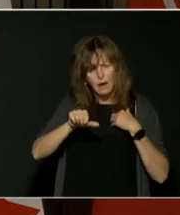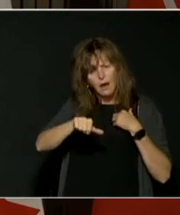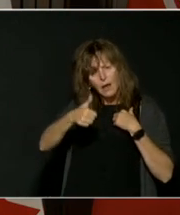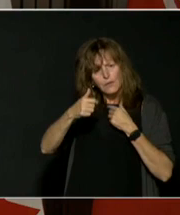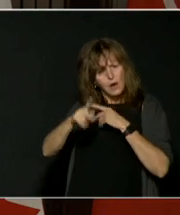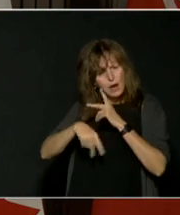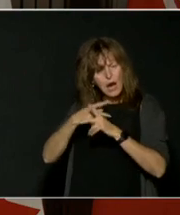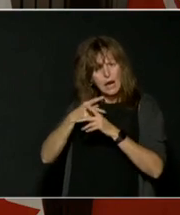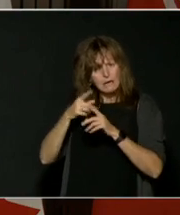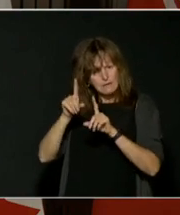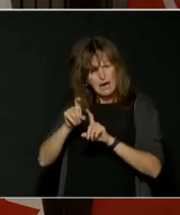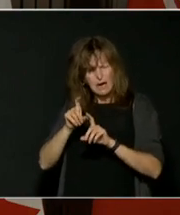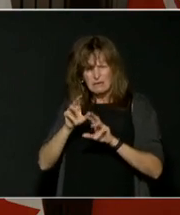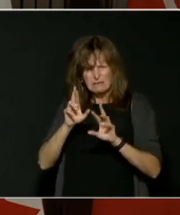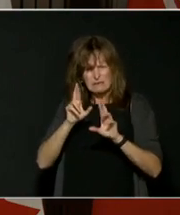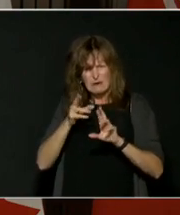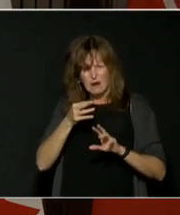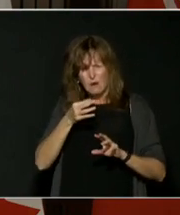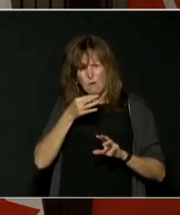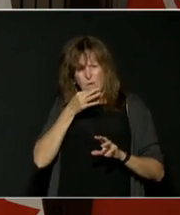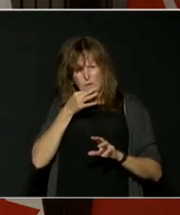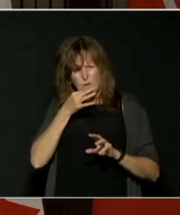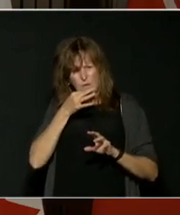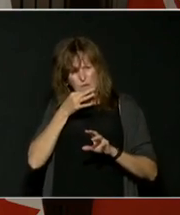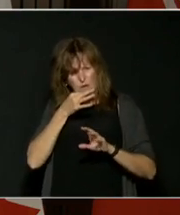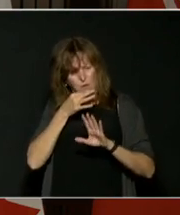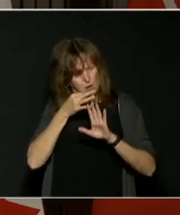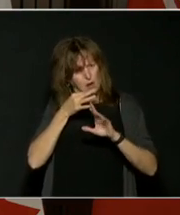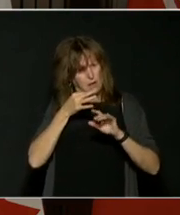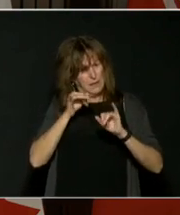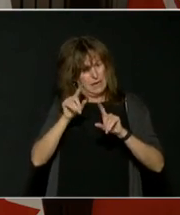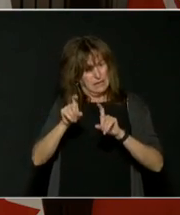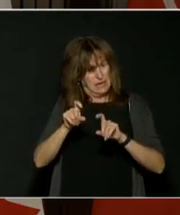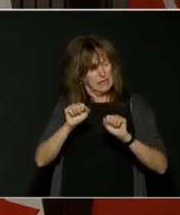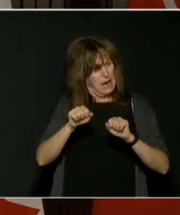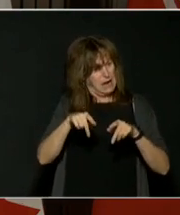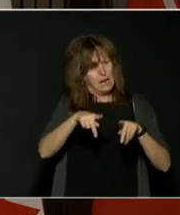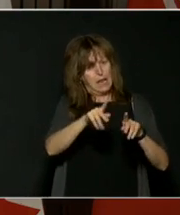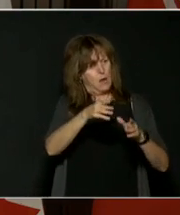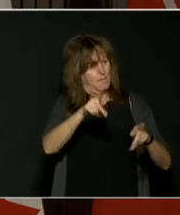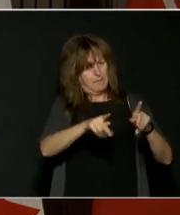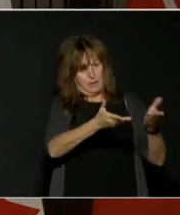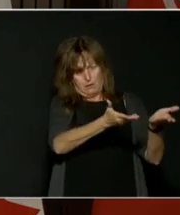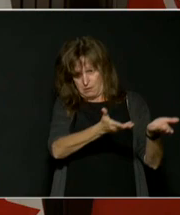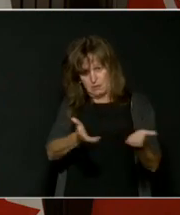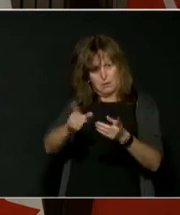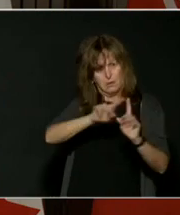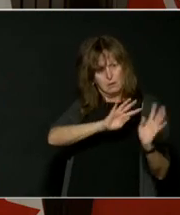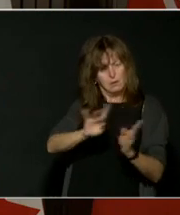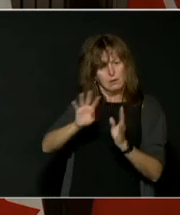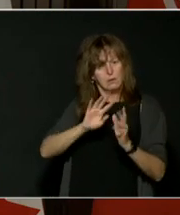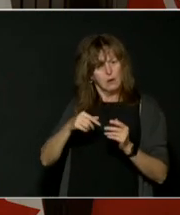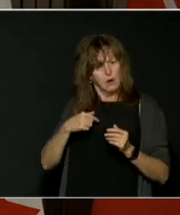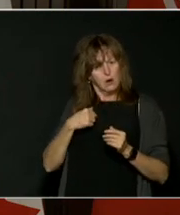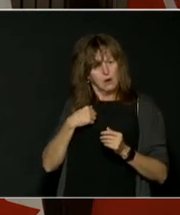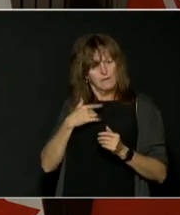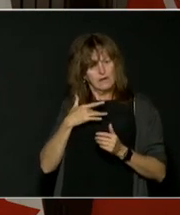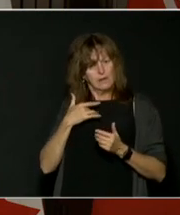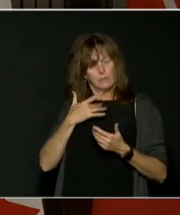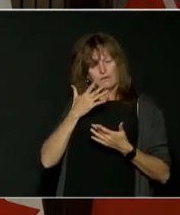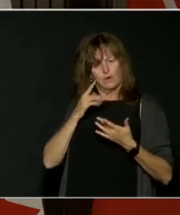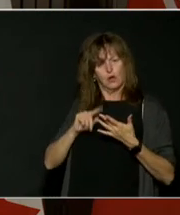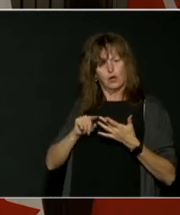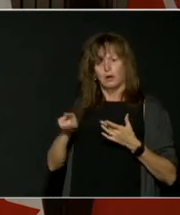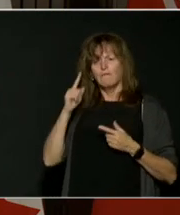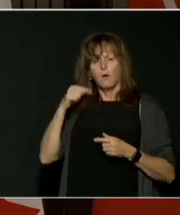earlier could give us those opportunities so that we can offer yet another option for people who are looking for that kind of testing. Thank